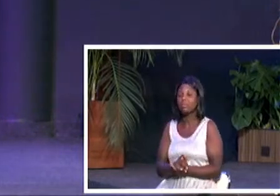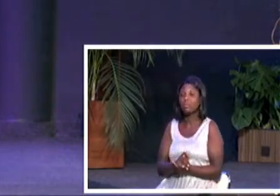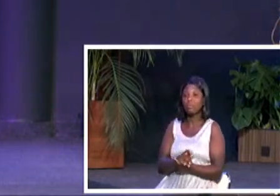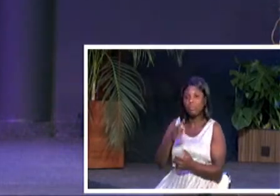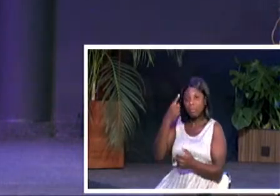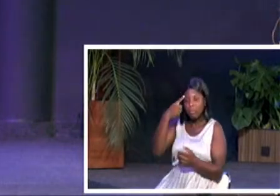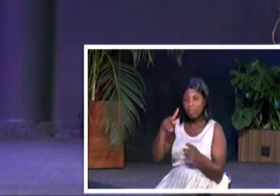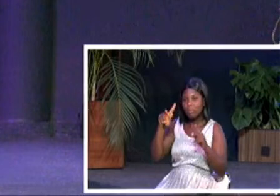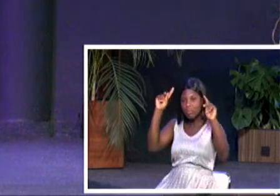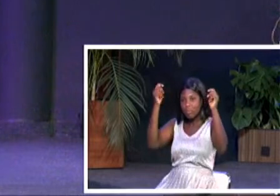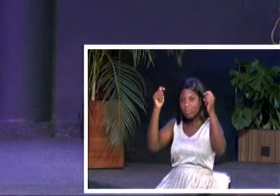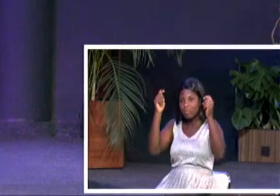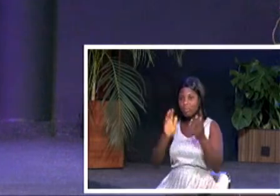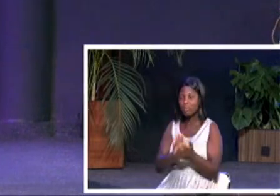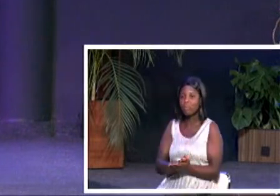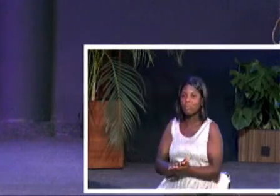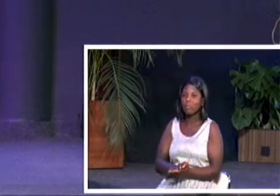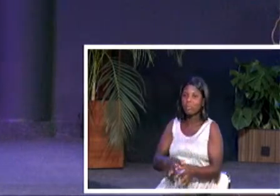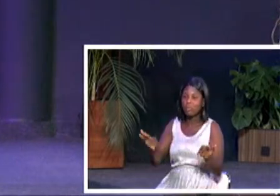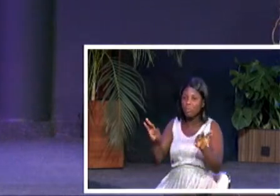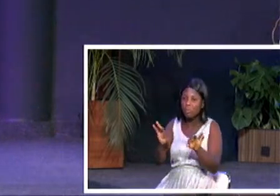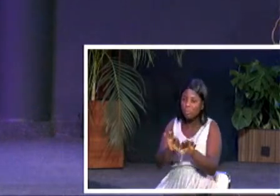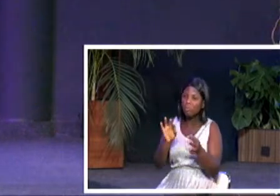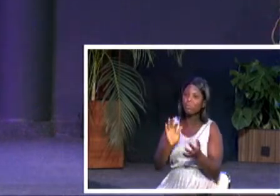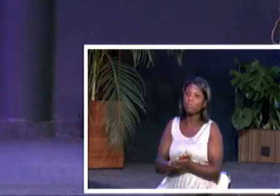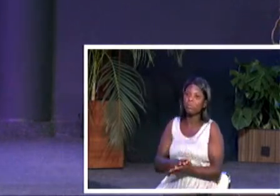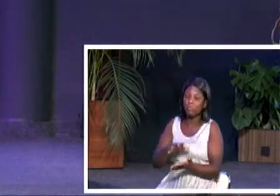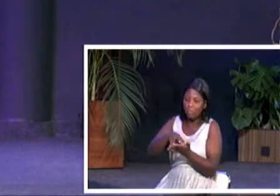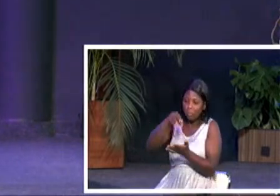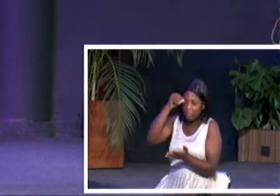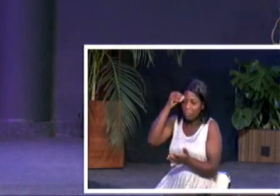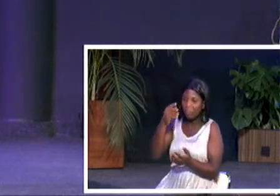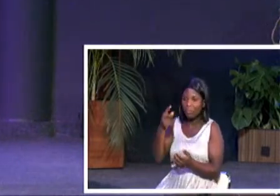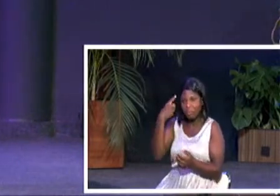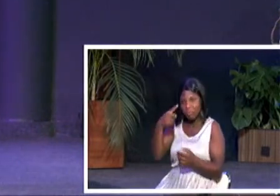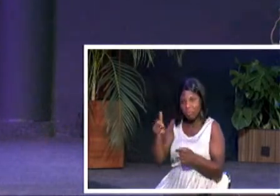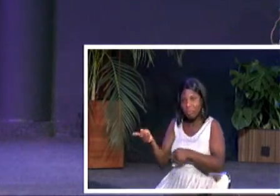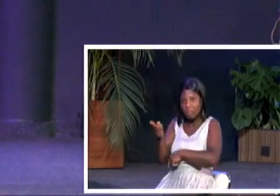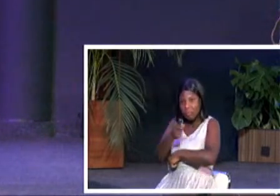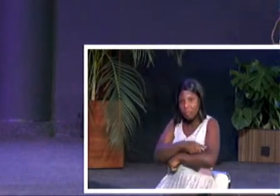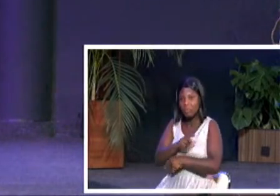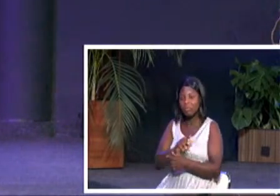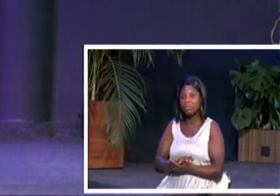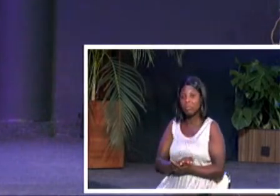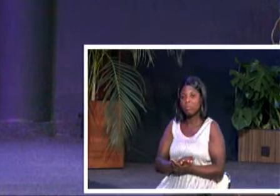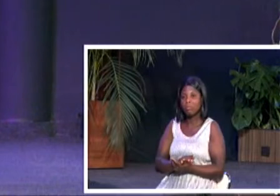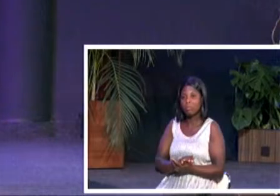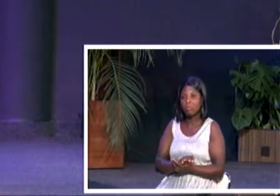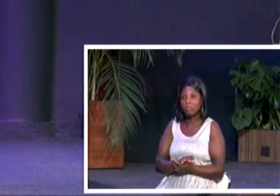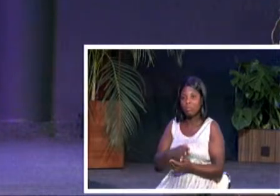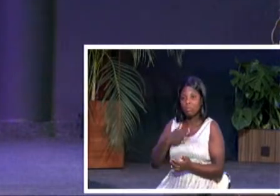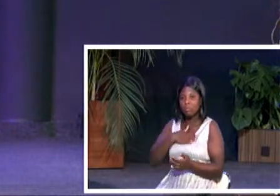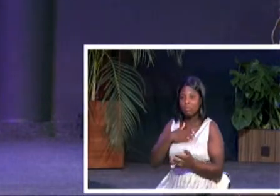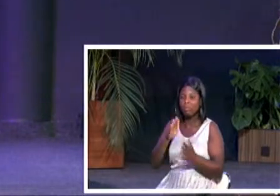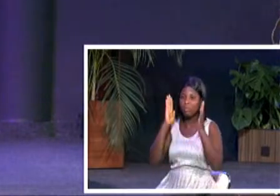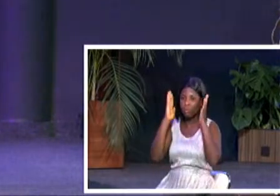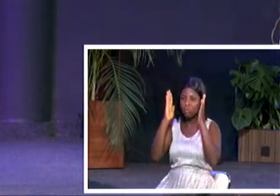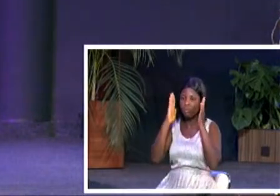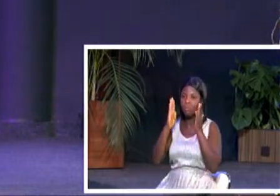with each other. It is very important, as I always say, to make a friend. Take somebody's contact. You never